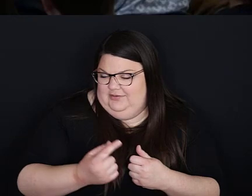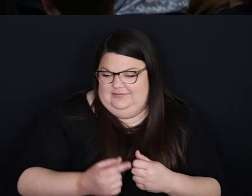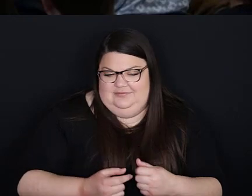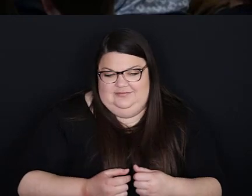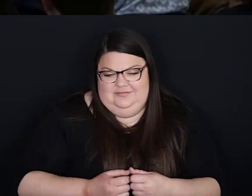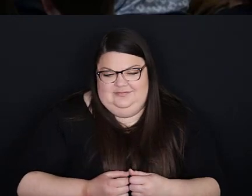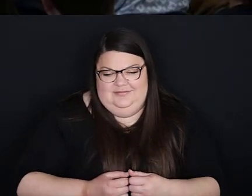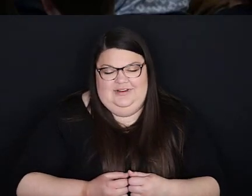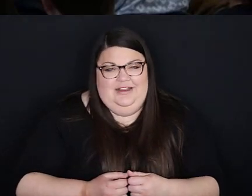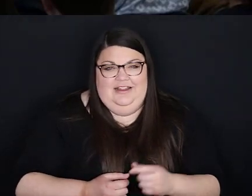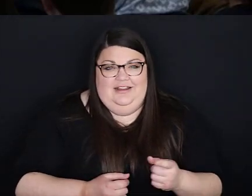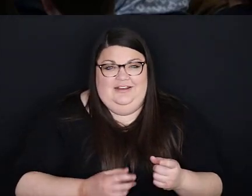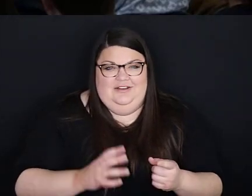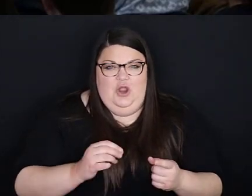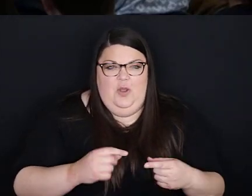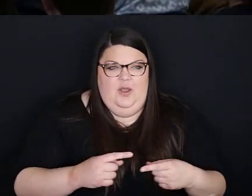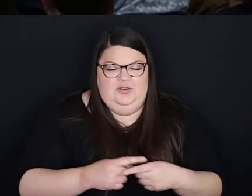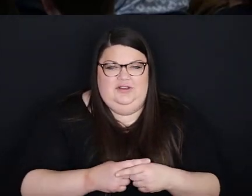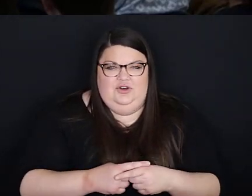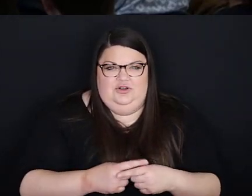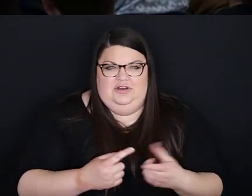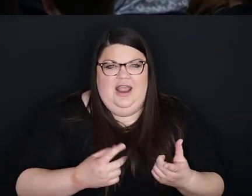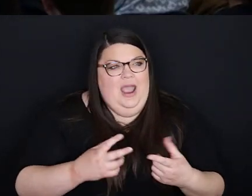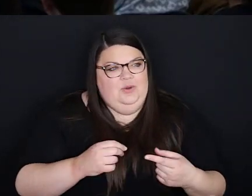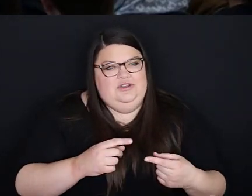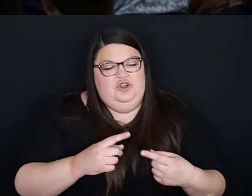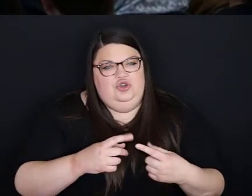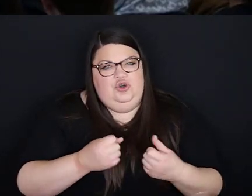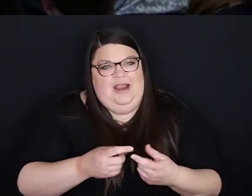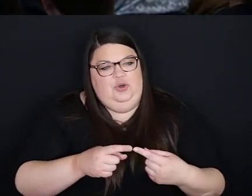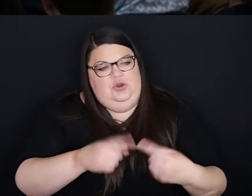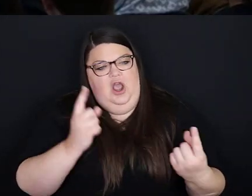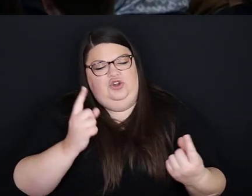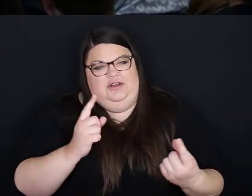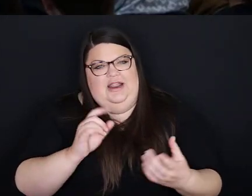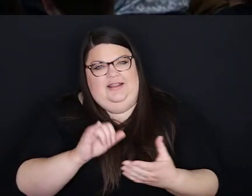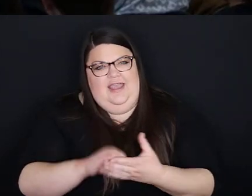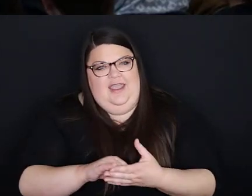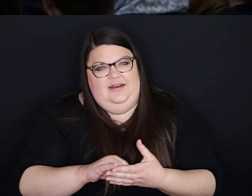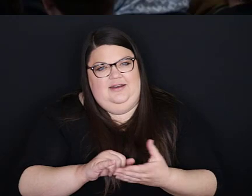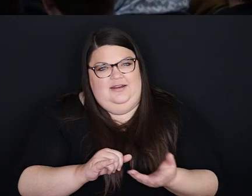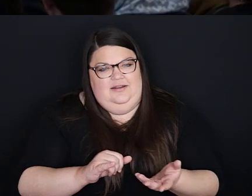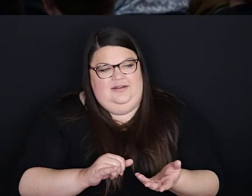No, it was a contradiction. I mean, I was contradicting